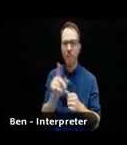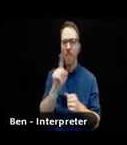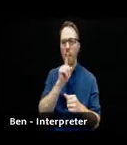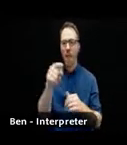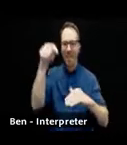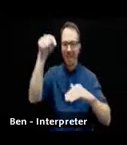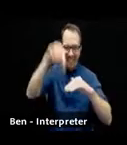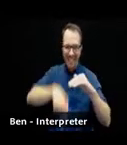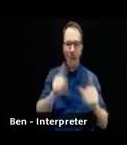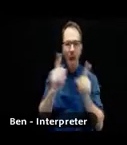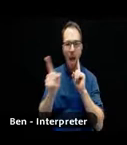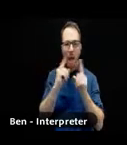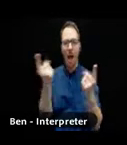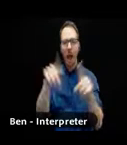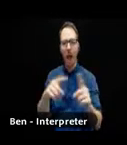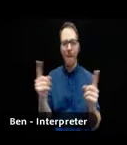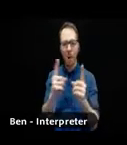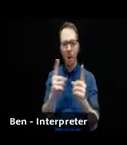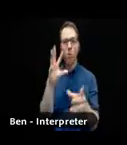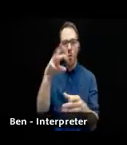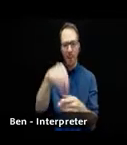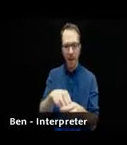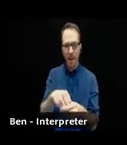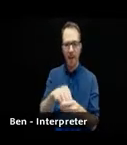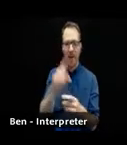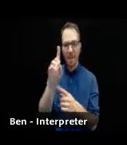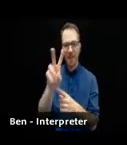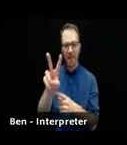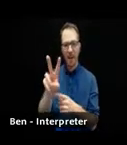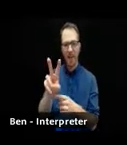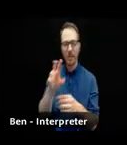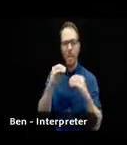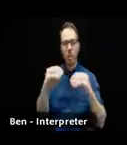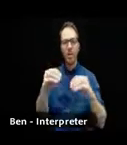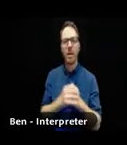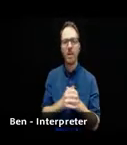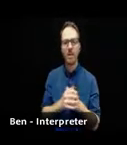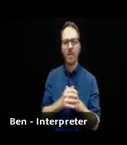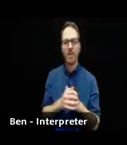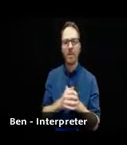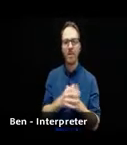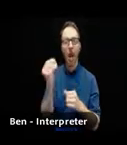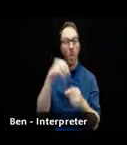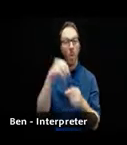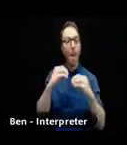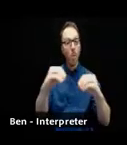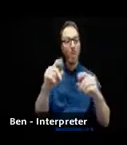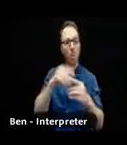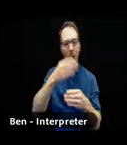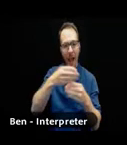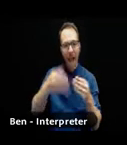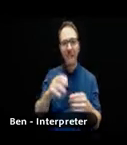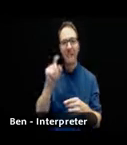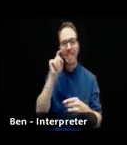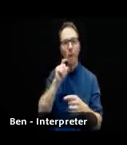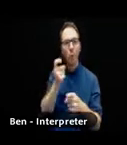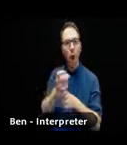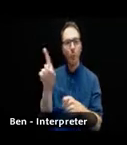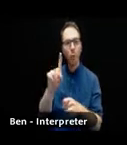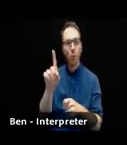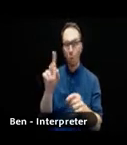dialogue happen within the domestic violence movement and within movements to end sexual harm, where those voices